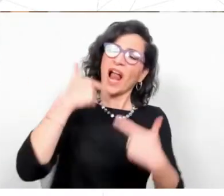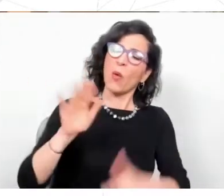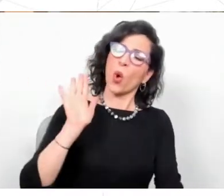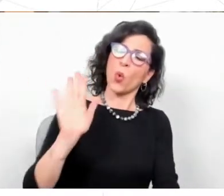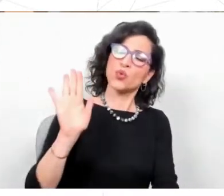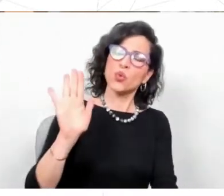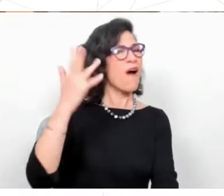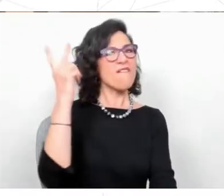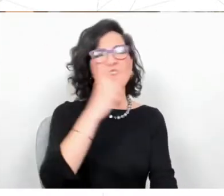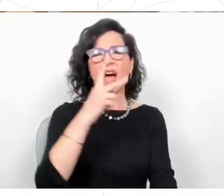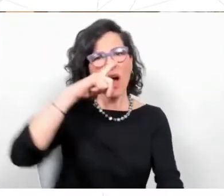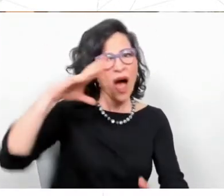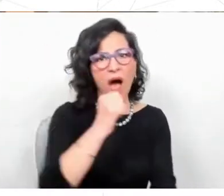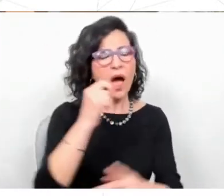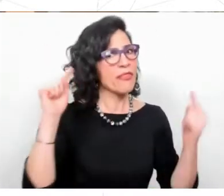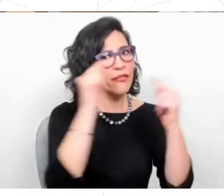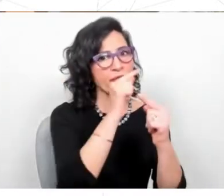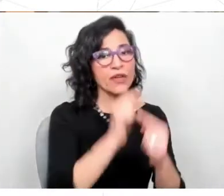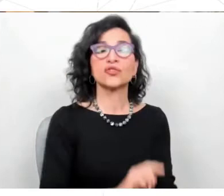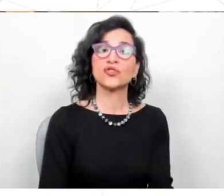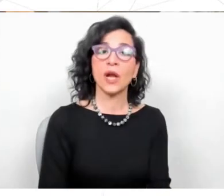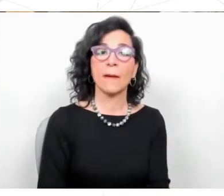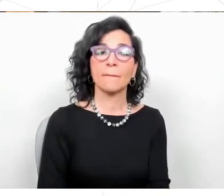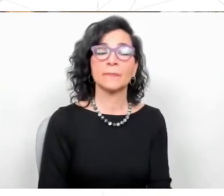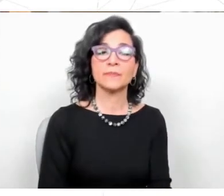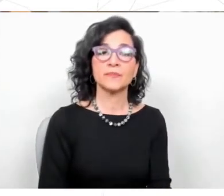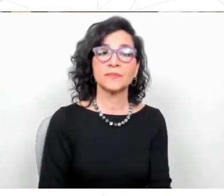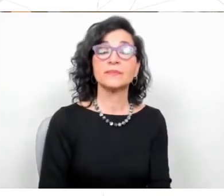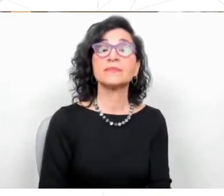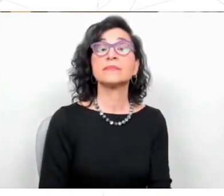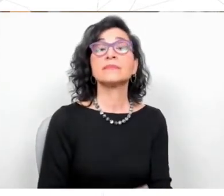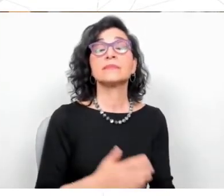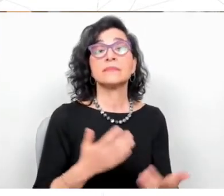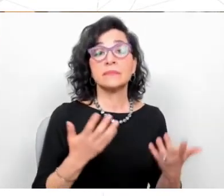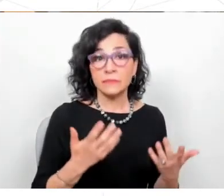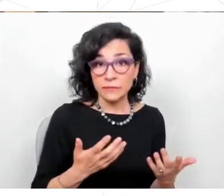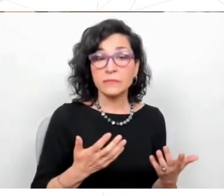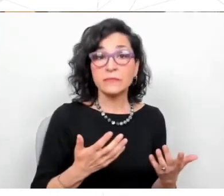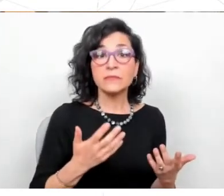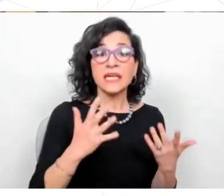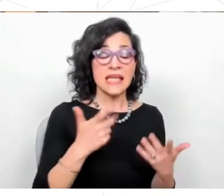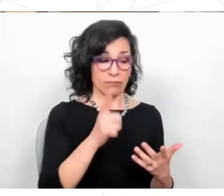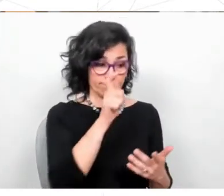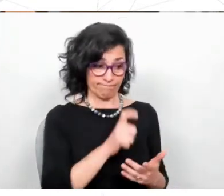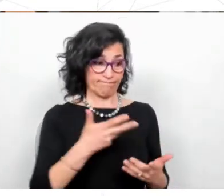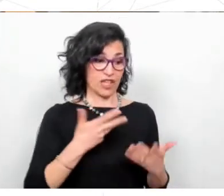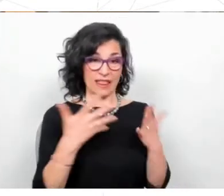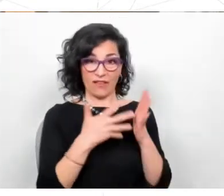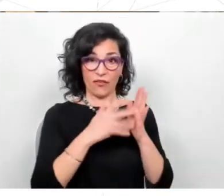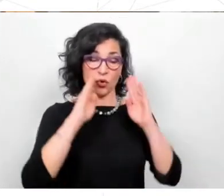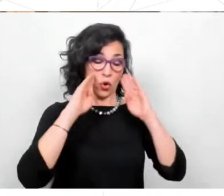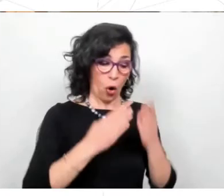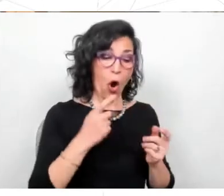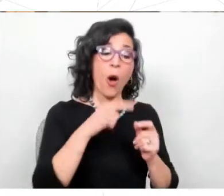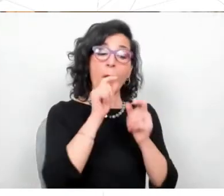to filter through, to understand, to interpret. Now, if you're someone who also has